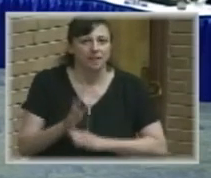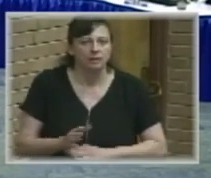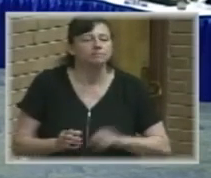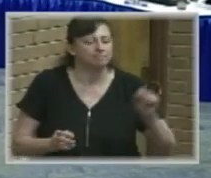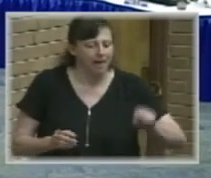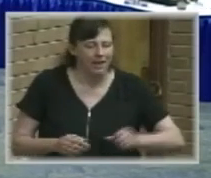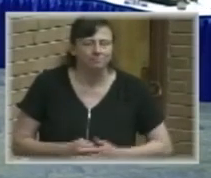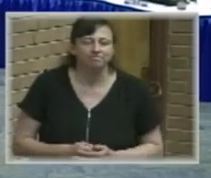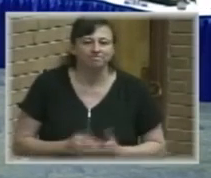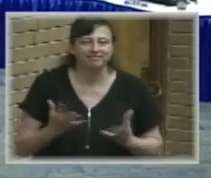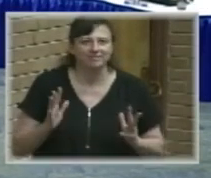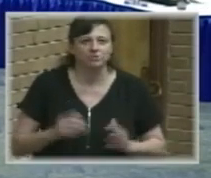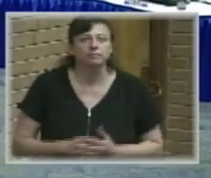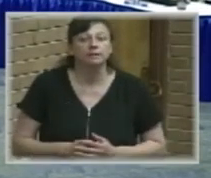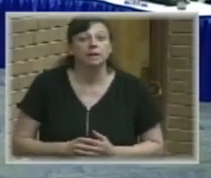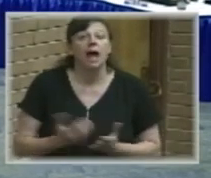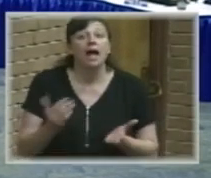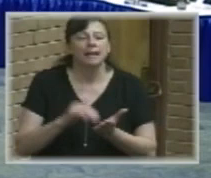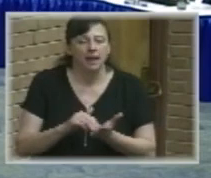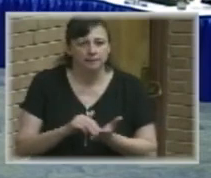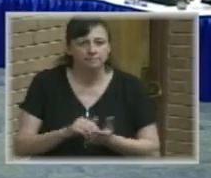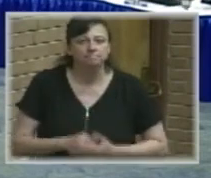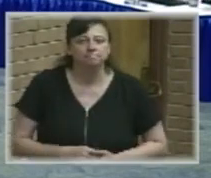Supervisor Malin? Aye. Again,